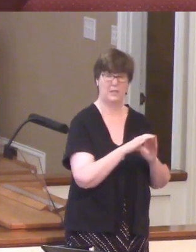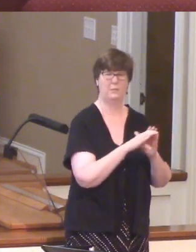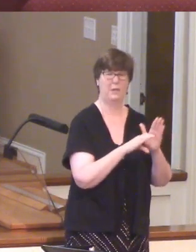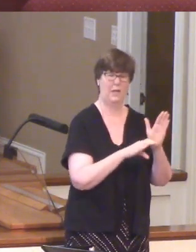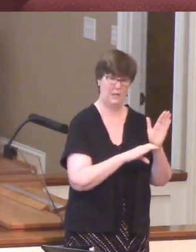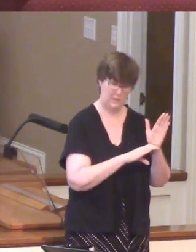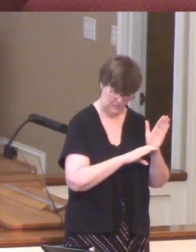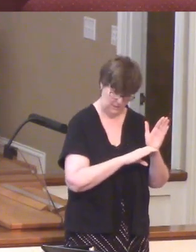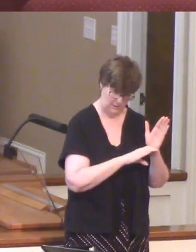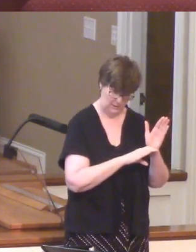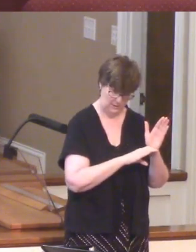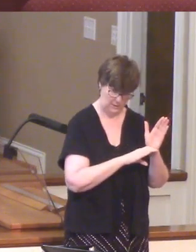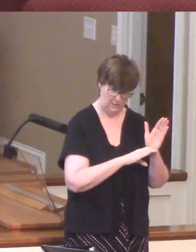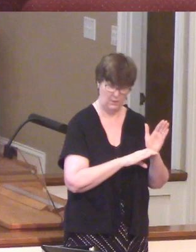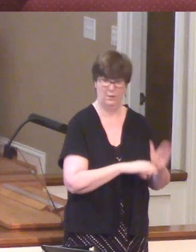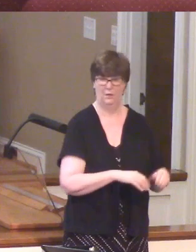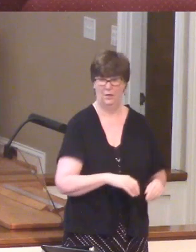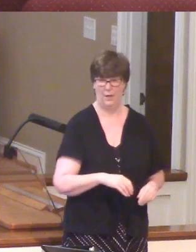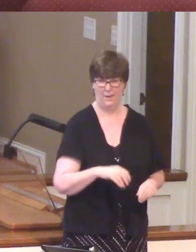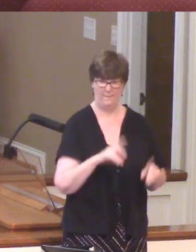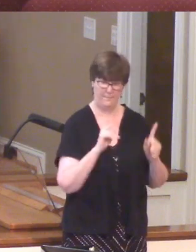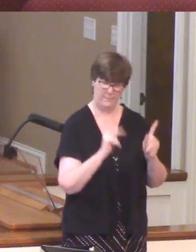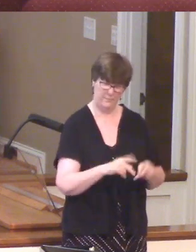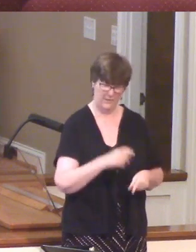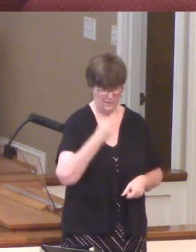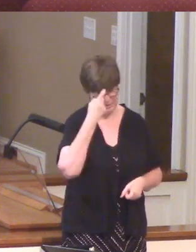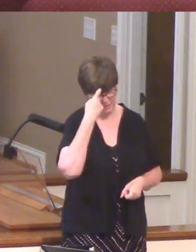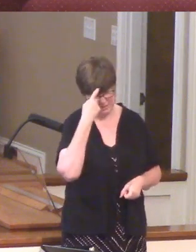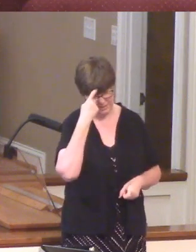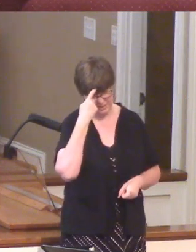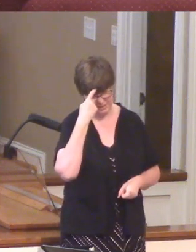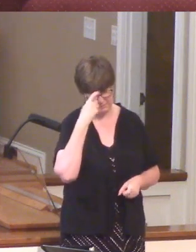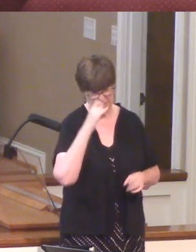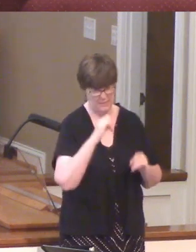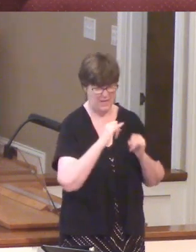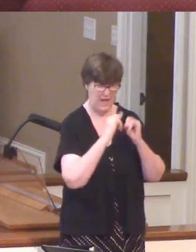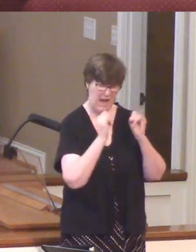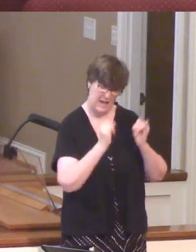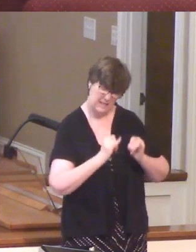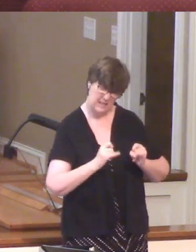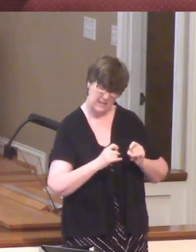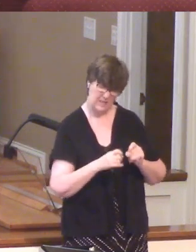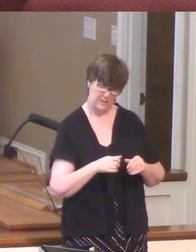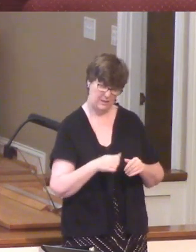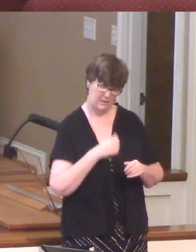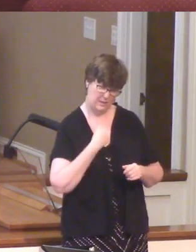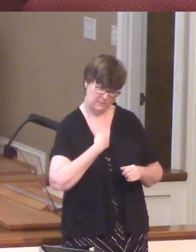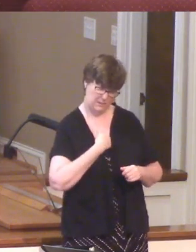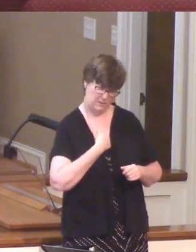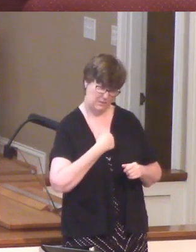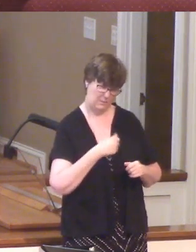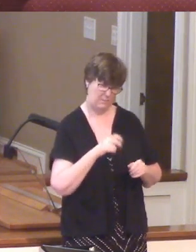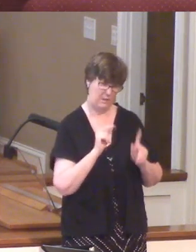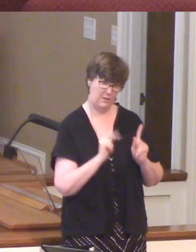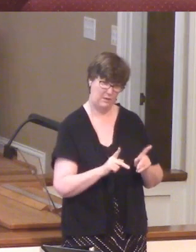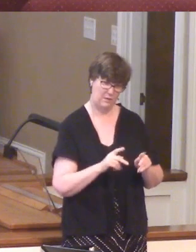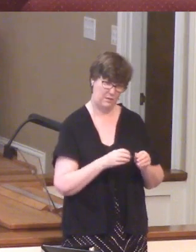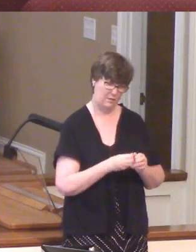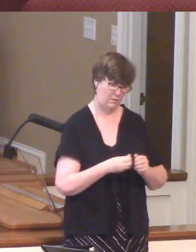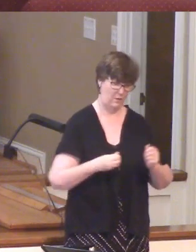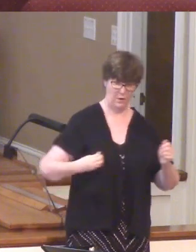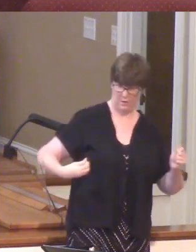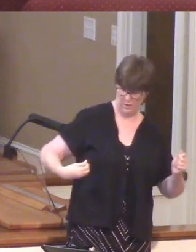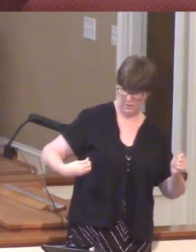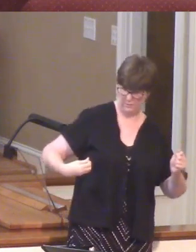always the case. Some people think that isolating themselves from people insulate them from the pollution of the